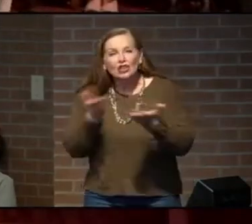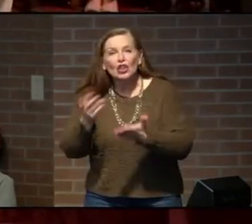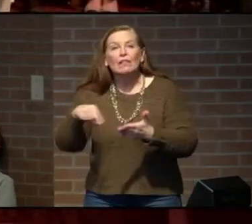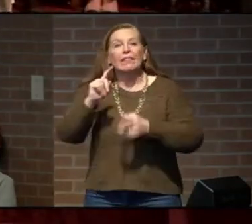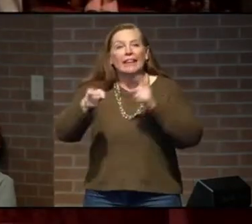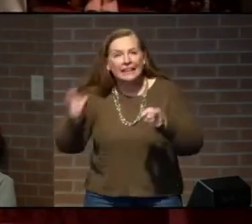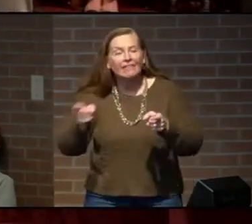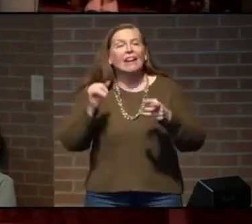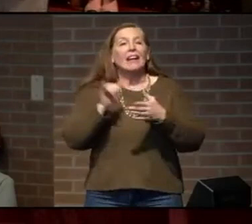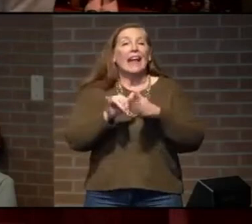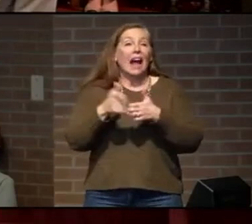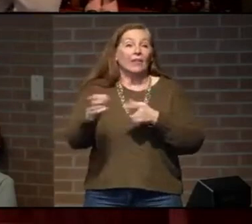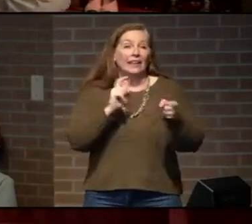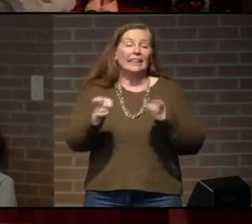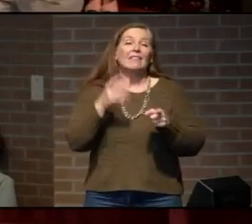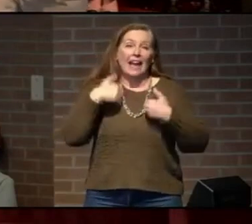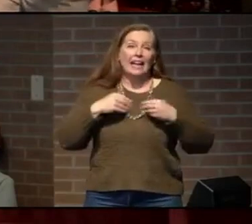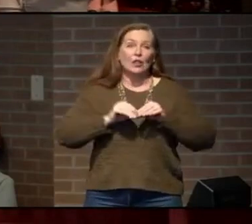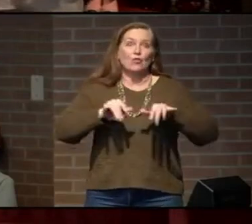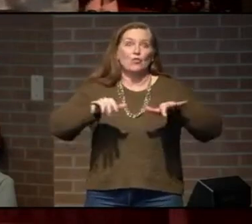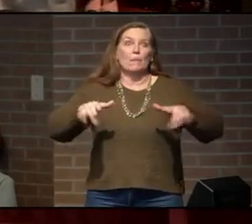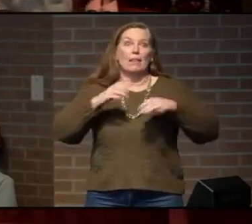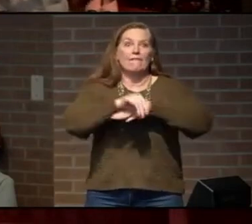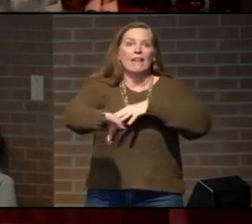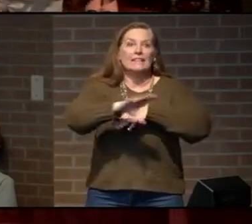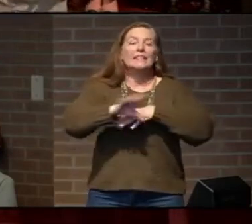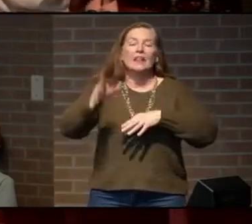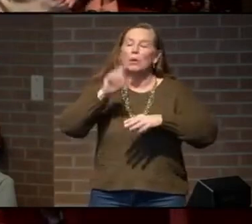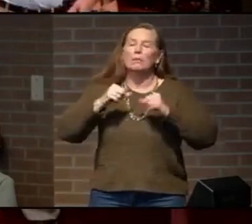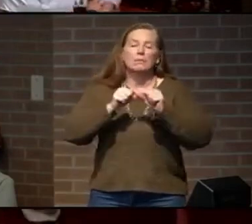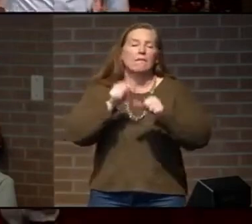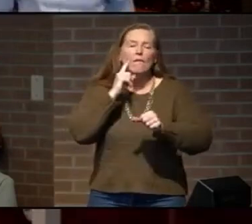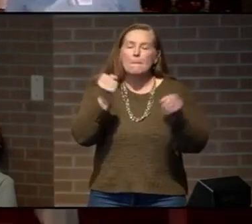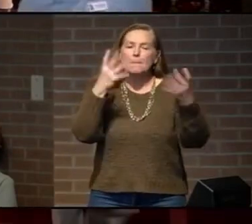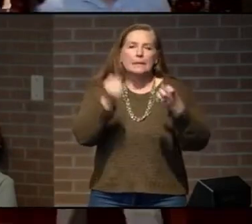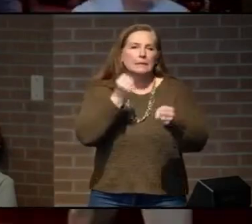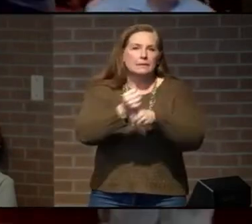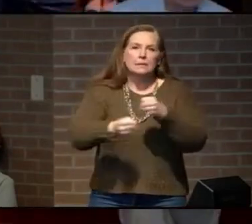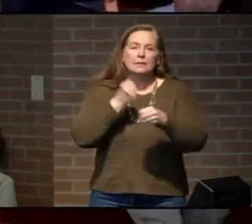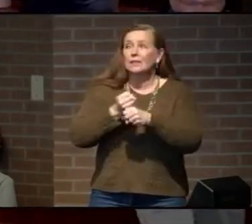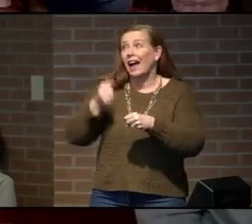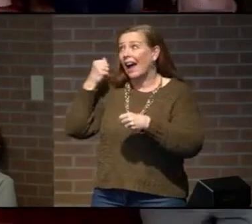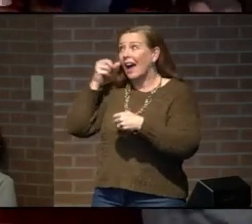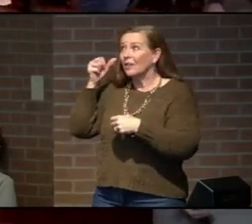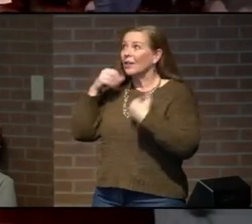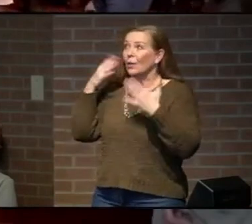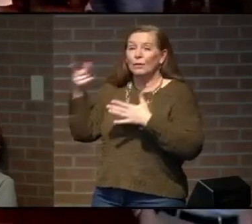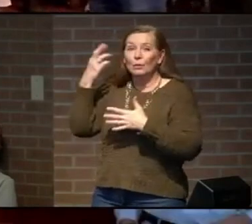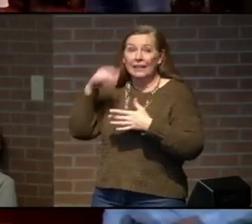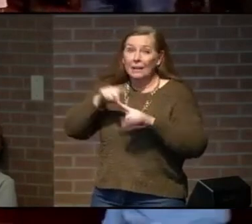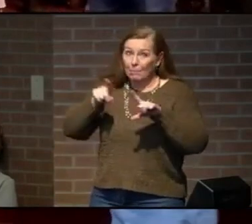effect that's going to last for decades, actually. I don't know if you guys realize that, but the kids who you serve are going to remember you their whole